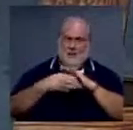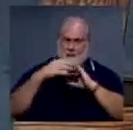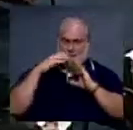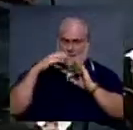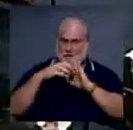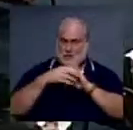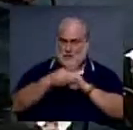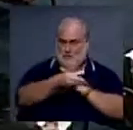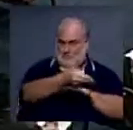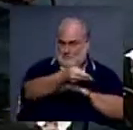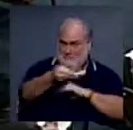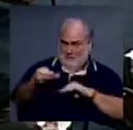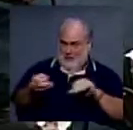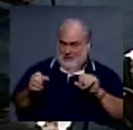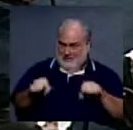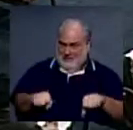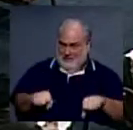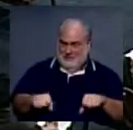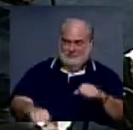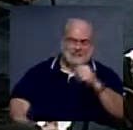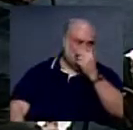Certainly.